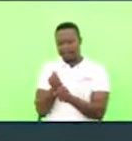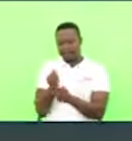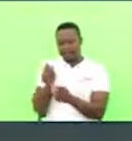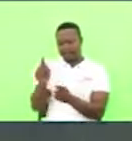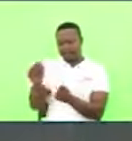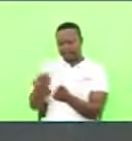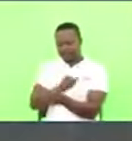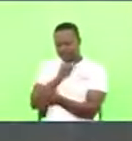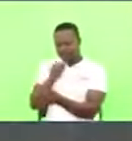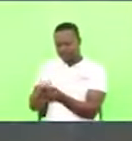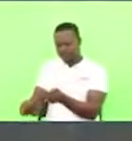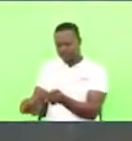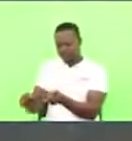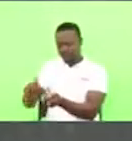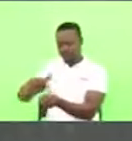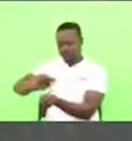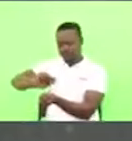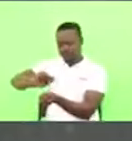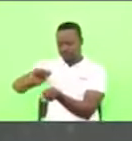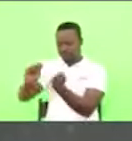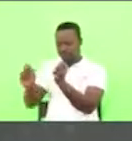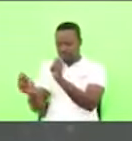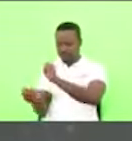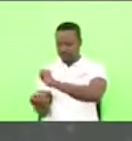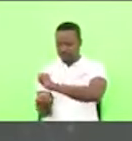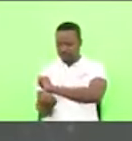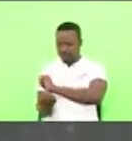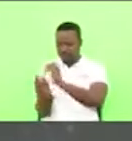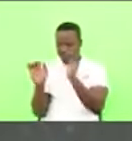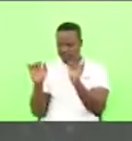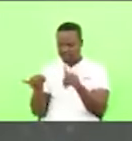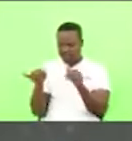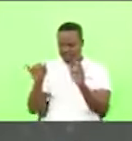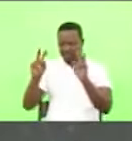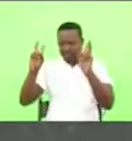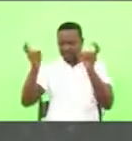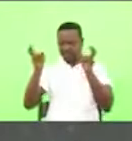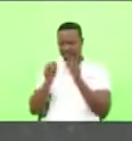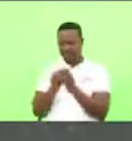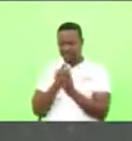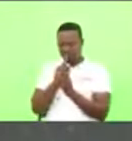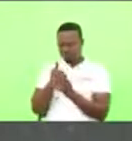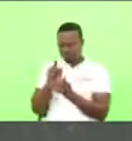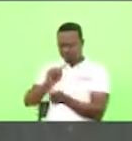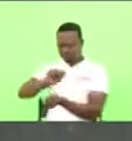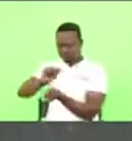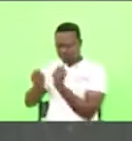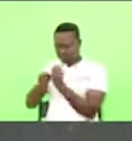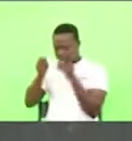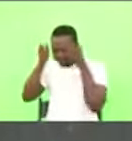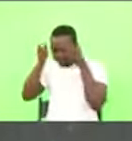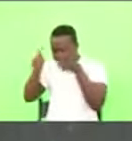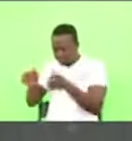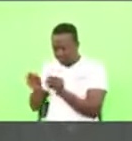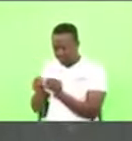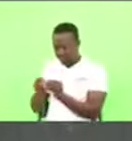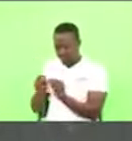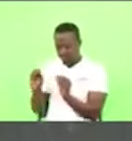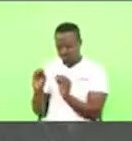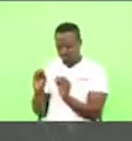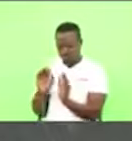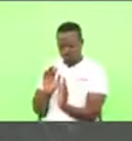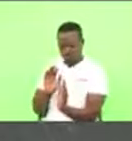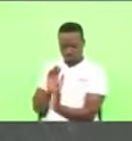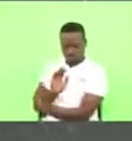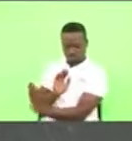deformed, transformed. I didn't pay so much attention to the transformed. My interest is to let